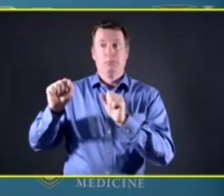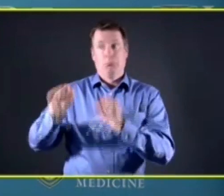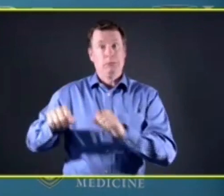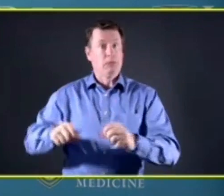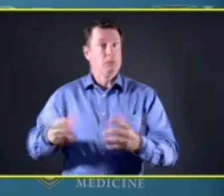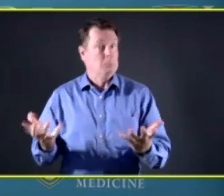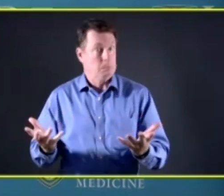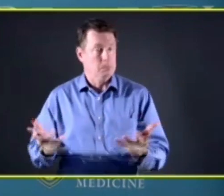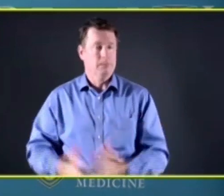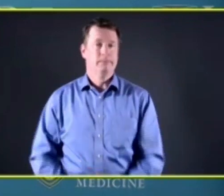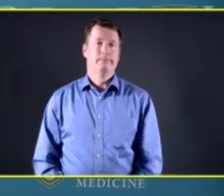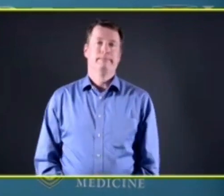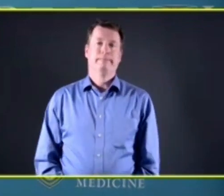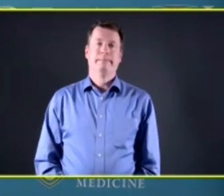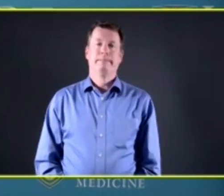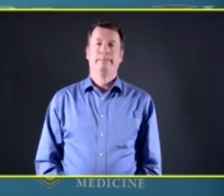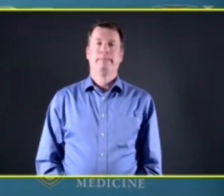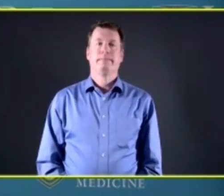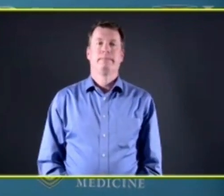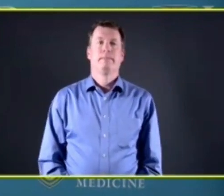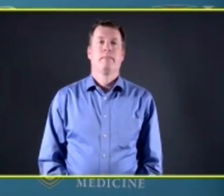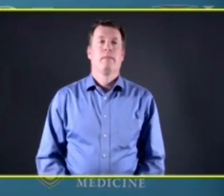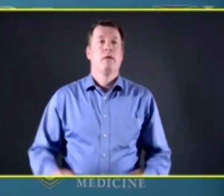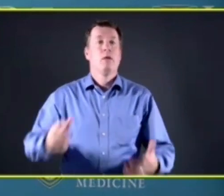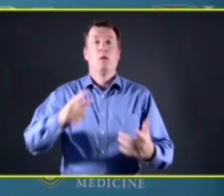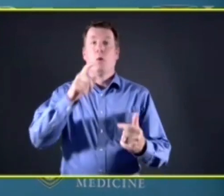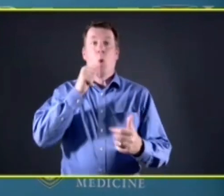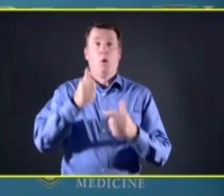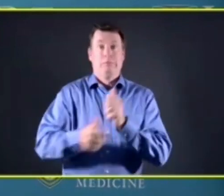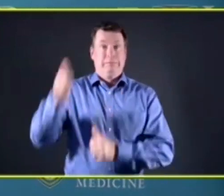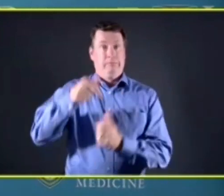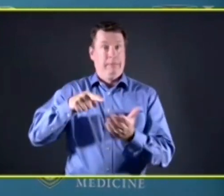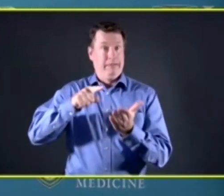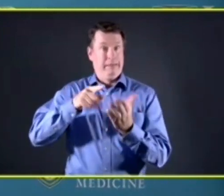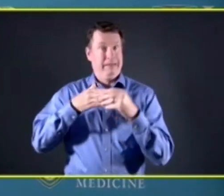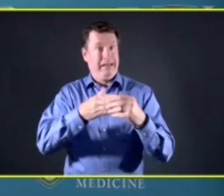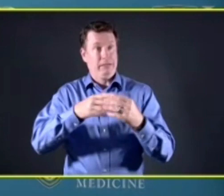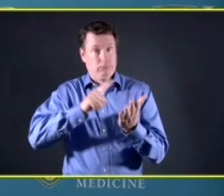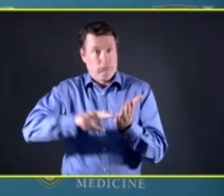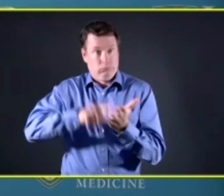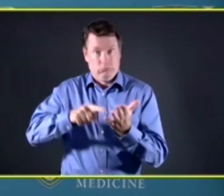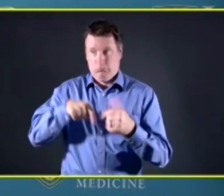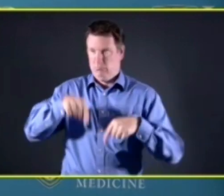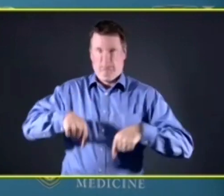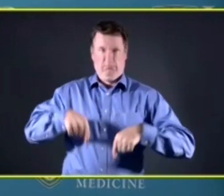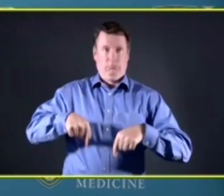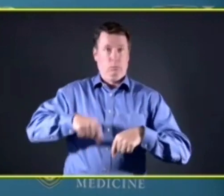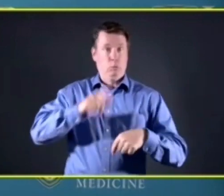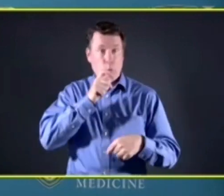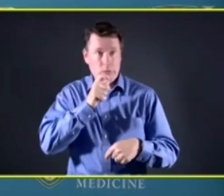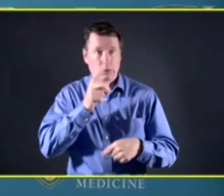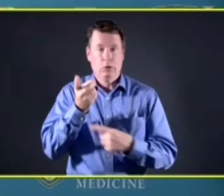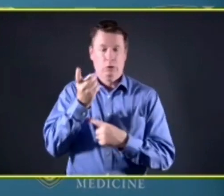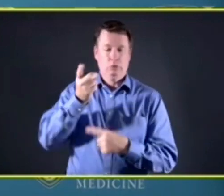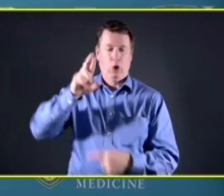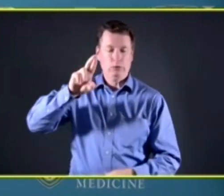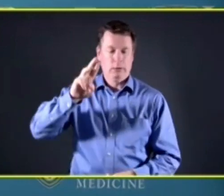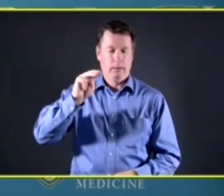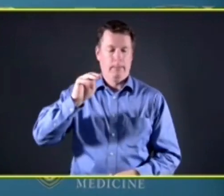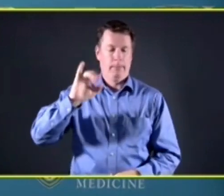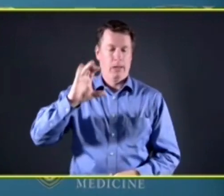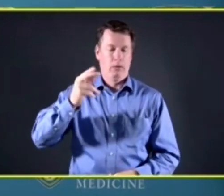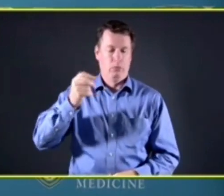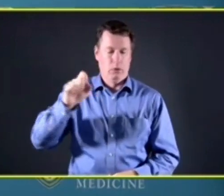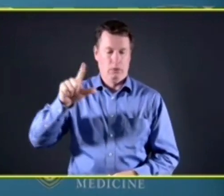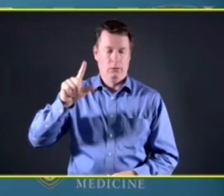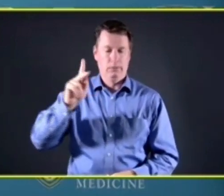URMC by the principal investigator for the Rochester arm of this study, Dr. Michael Kiefer, who's a professor in the Department of Medicine's